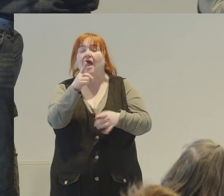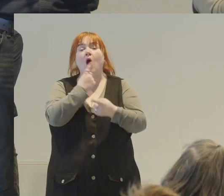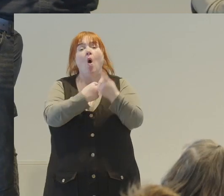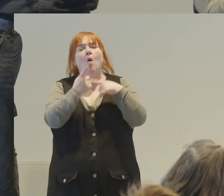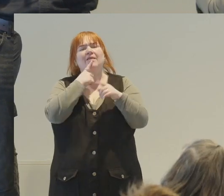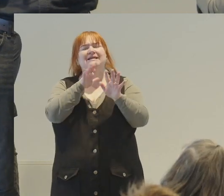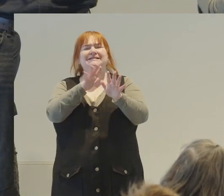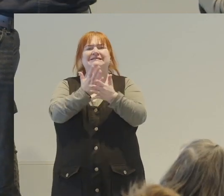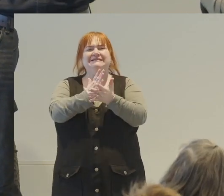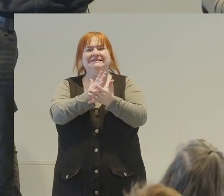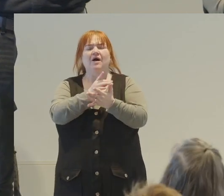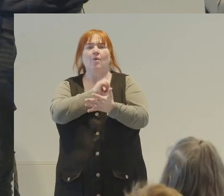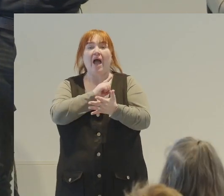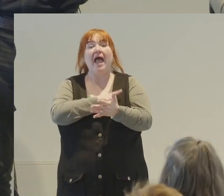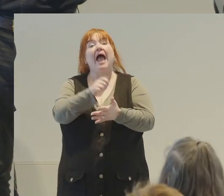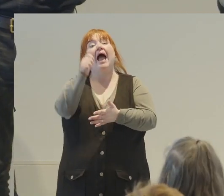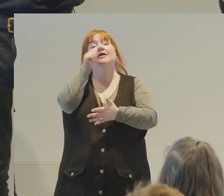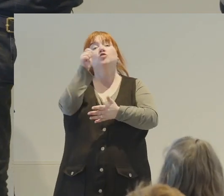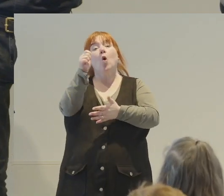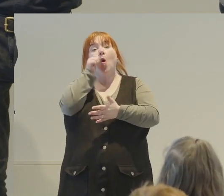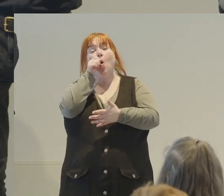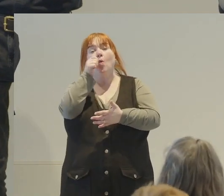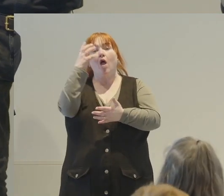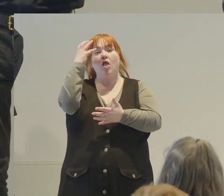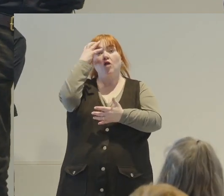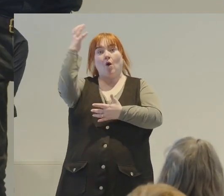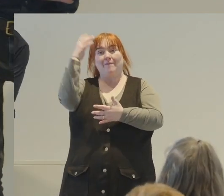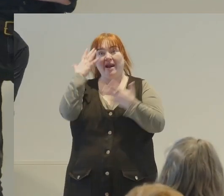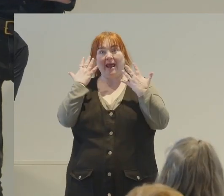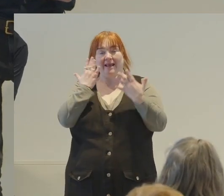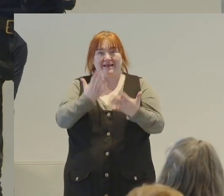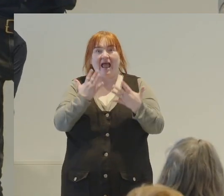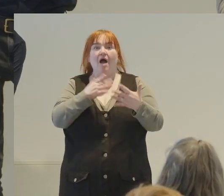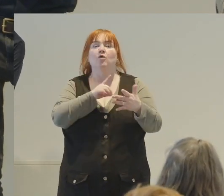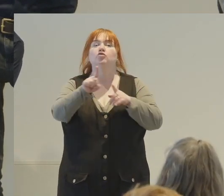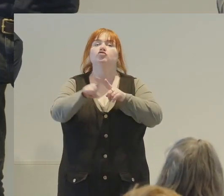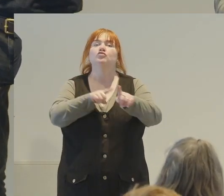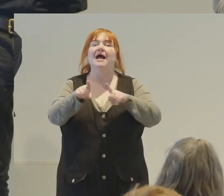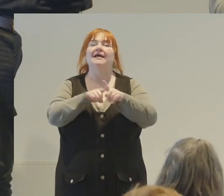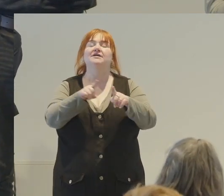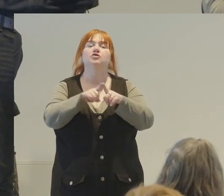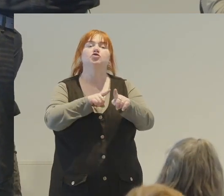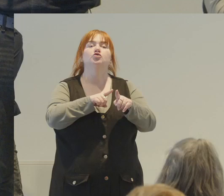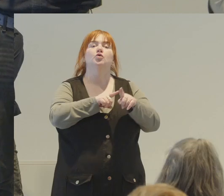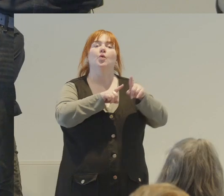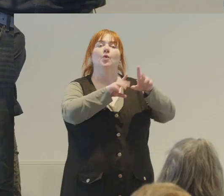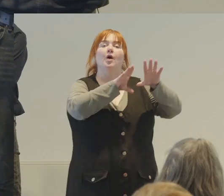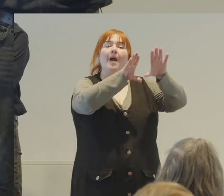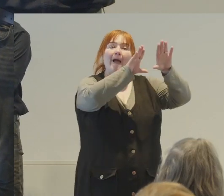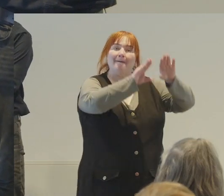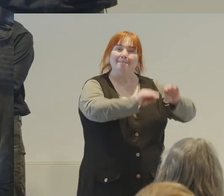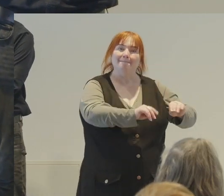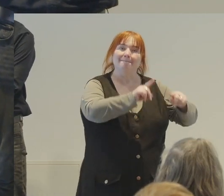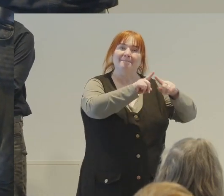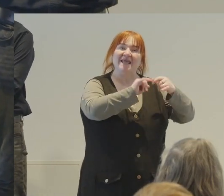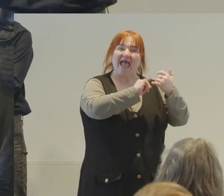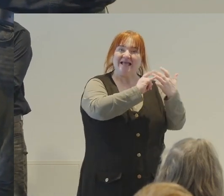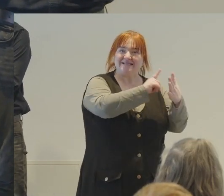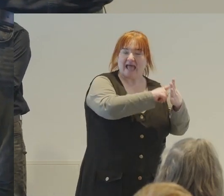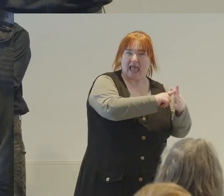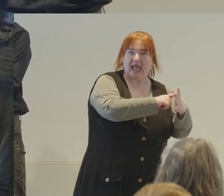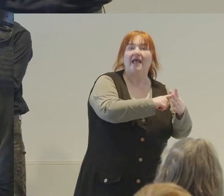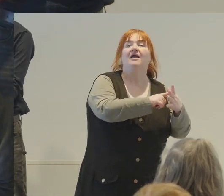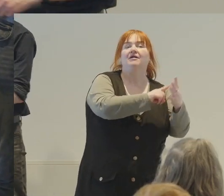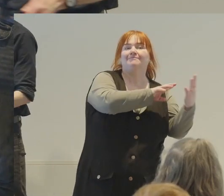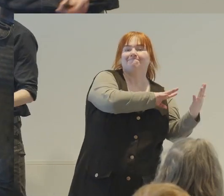really actively transitioning people from employment support allowance to universal credit now, and it's been happening for a while. So I don't know if